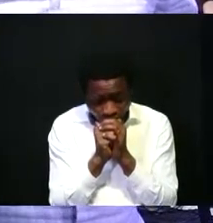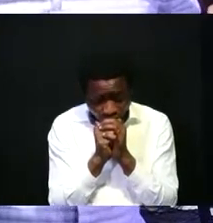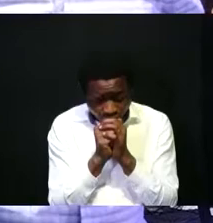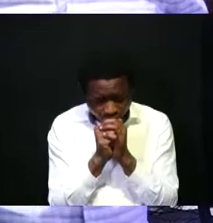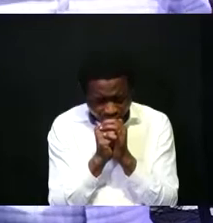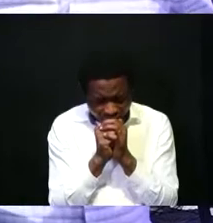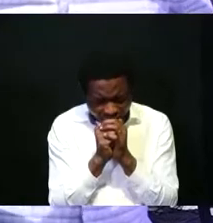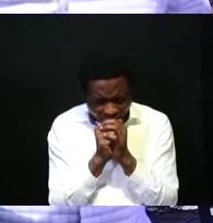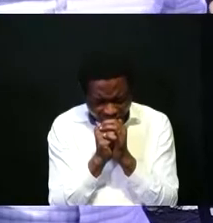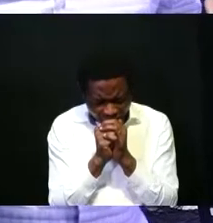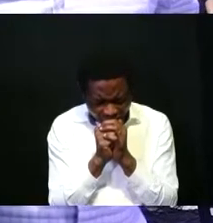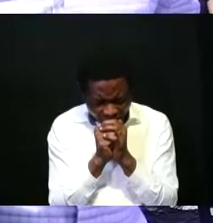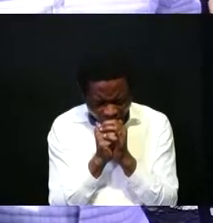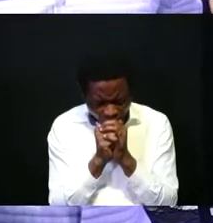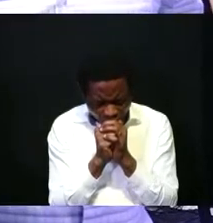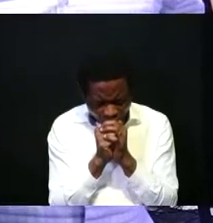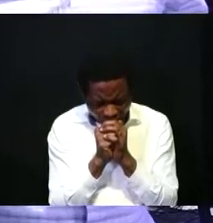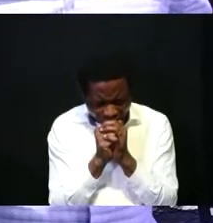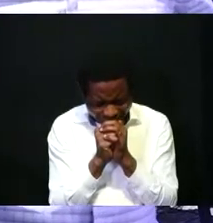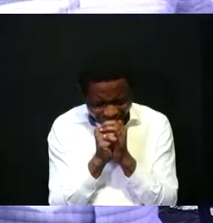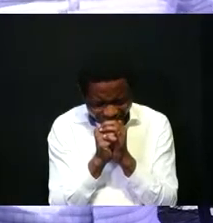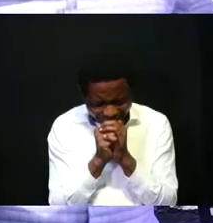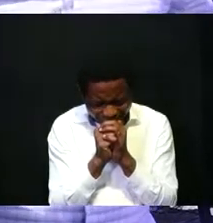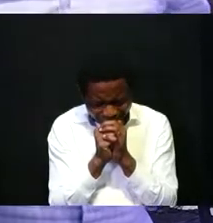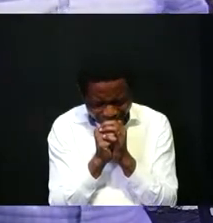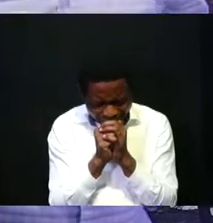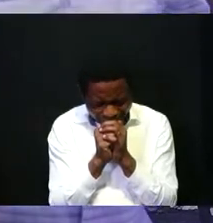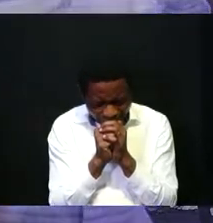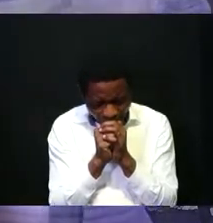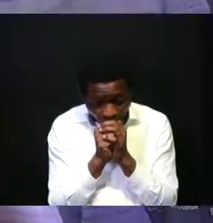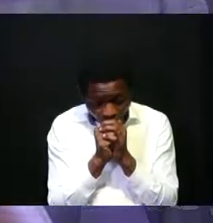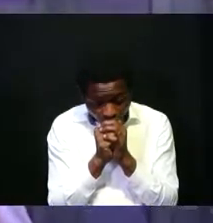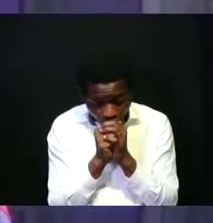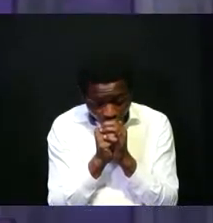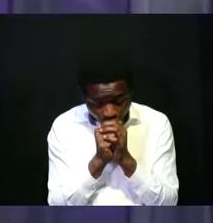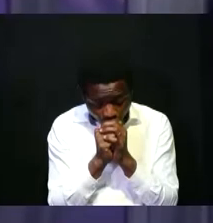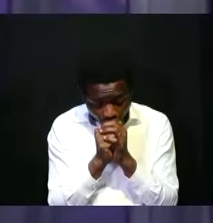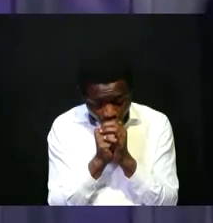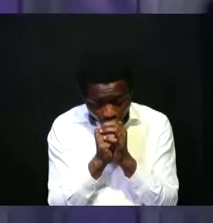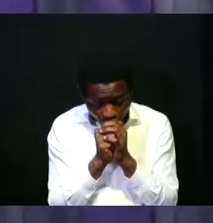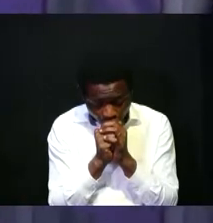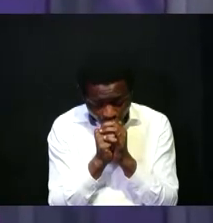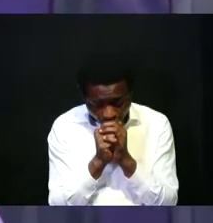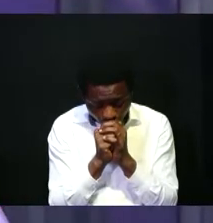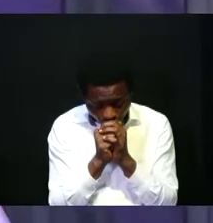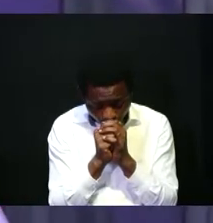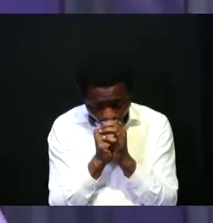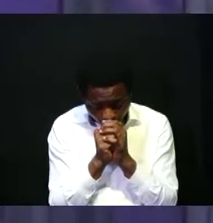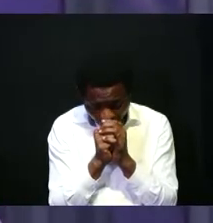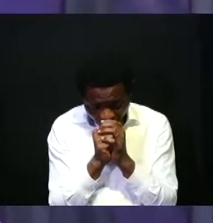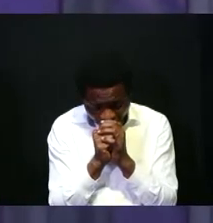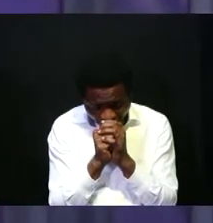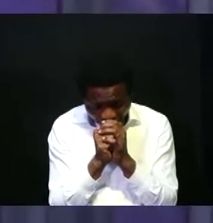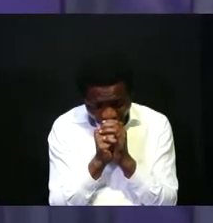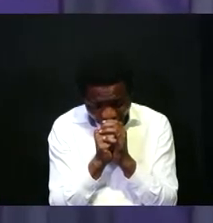compared to you. We bless your name this evening, O God. You are the King of Kings and the Lord of Lords. There is none that can compare to you,